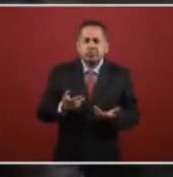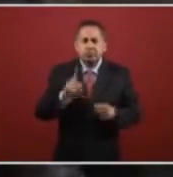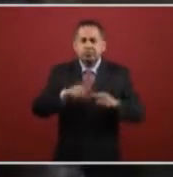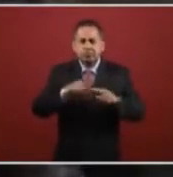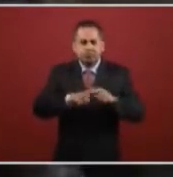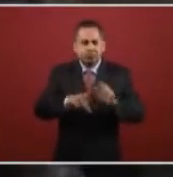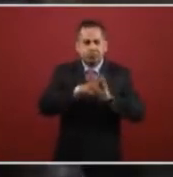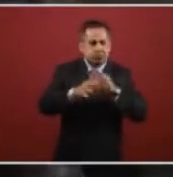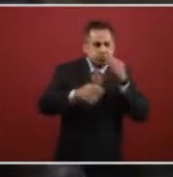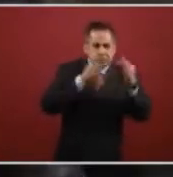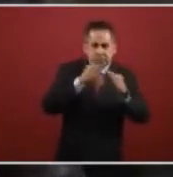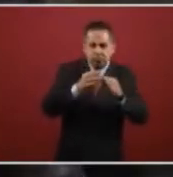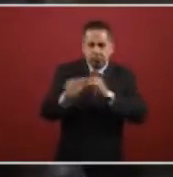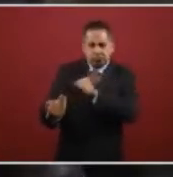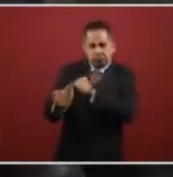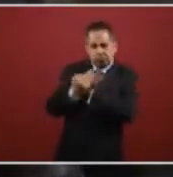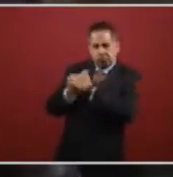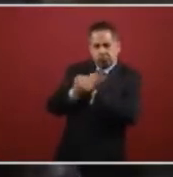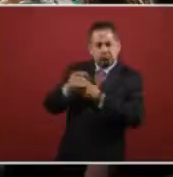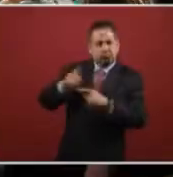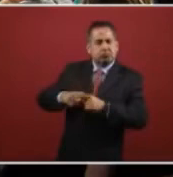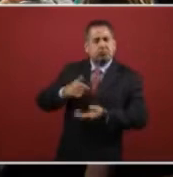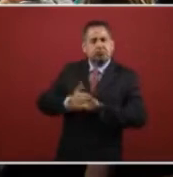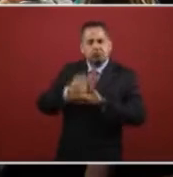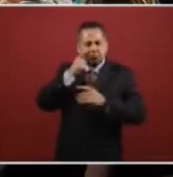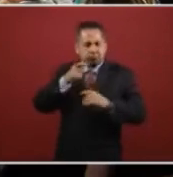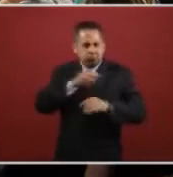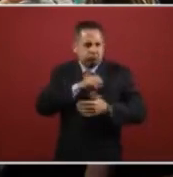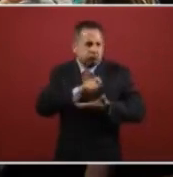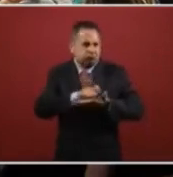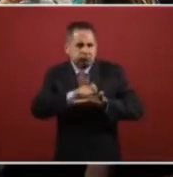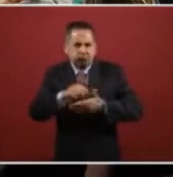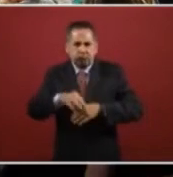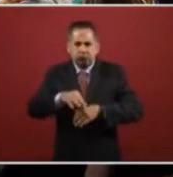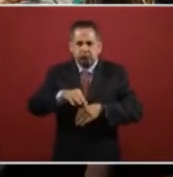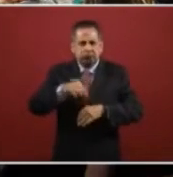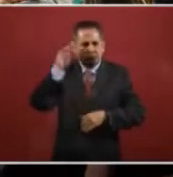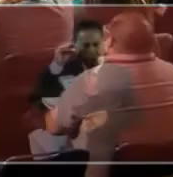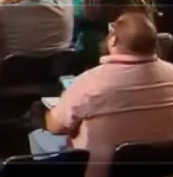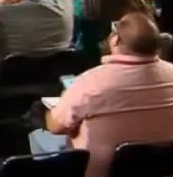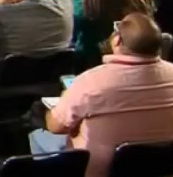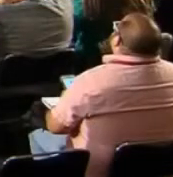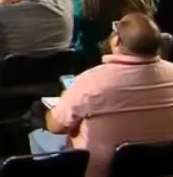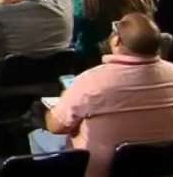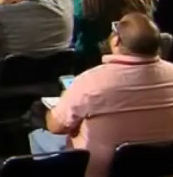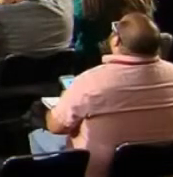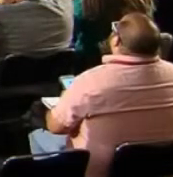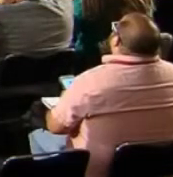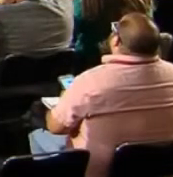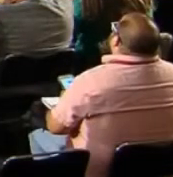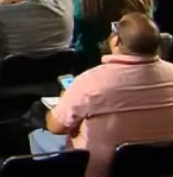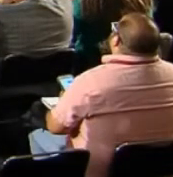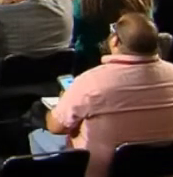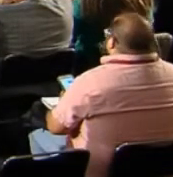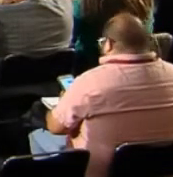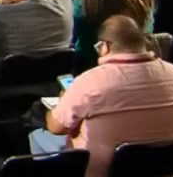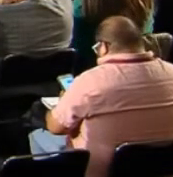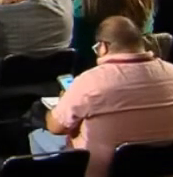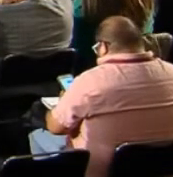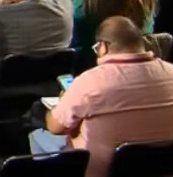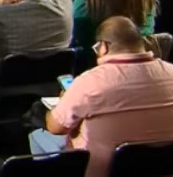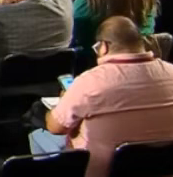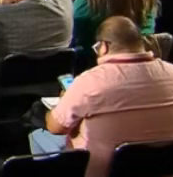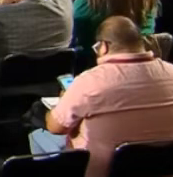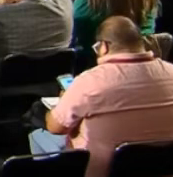nonviolence. But what guarantees are there for a newspaper person to give a live coverage during